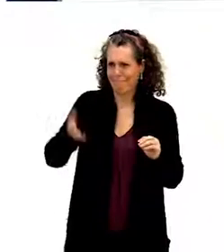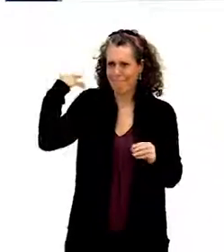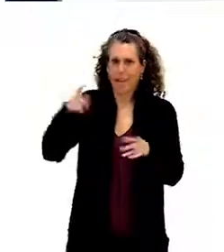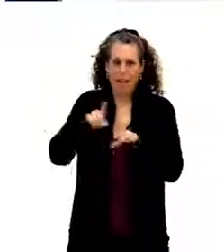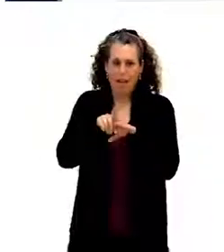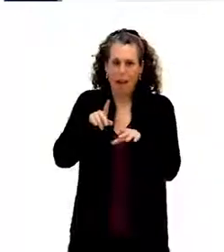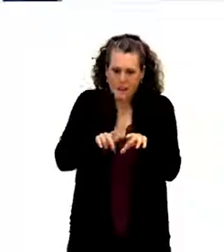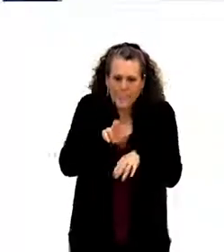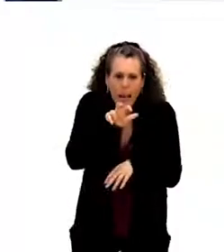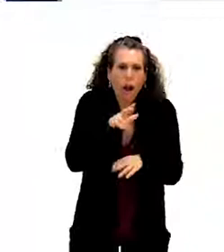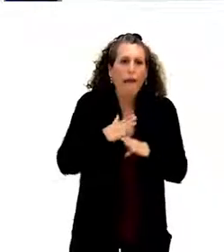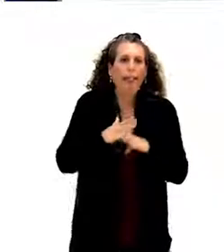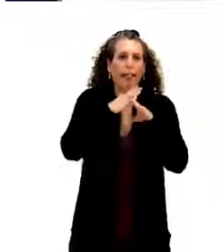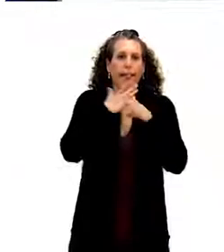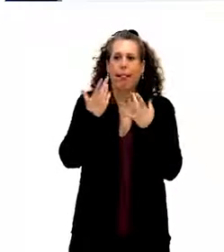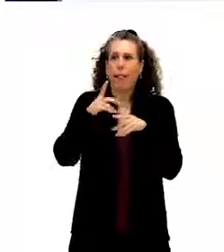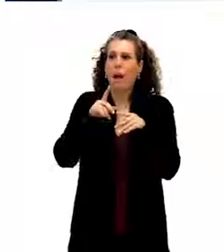Ramps, elevators,